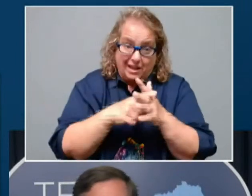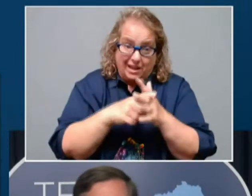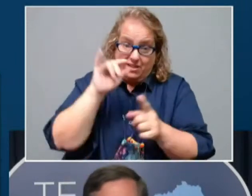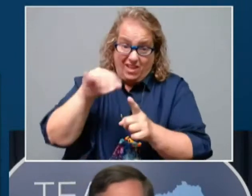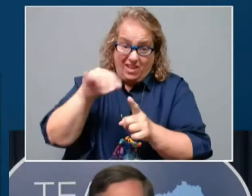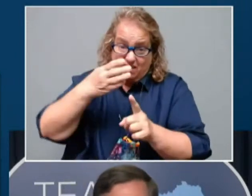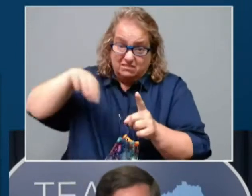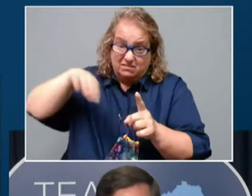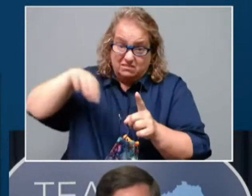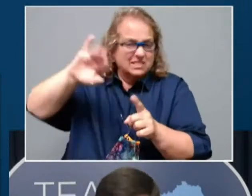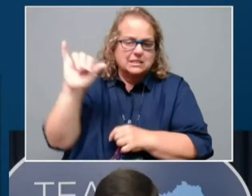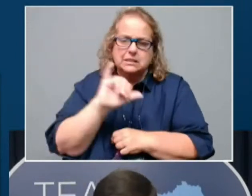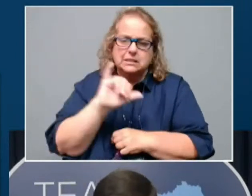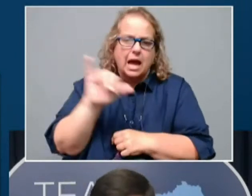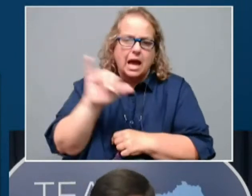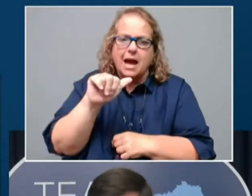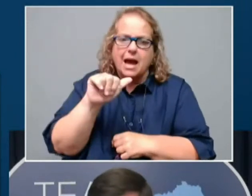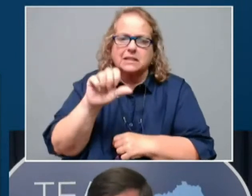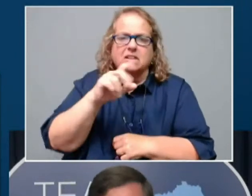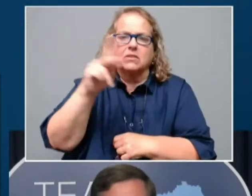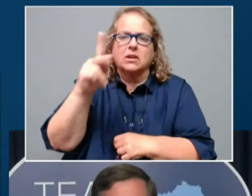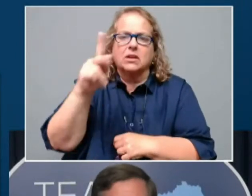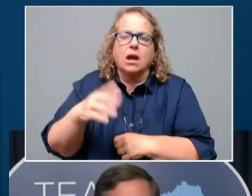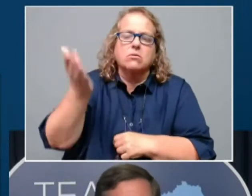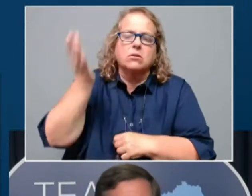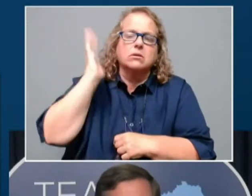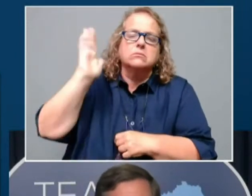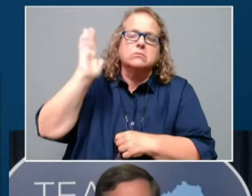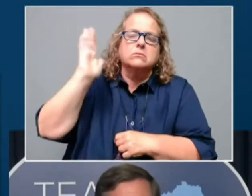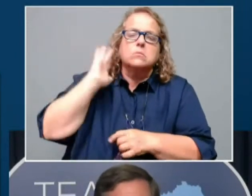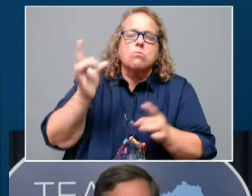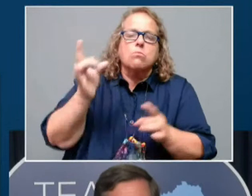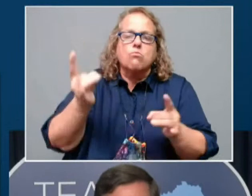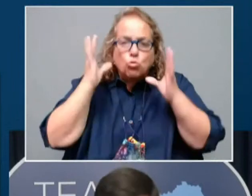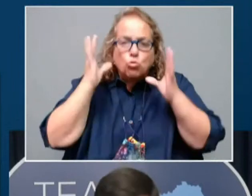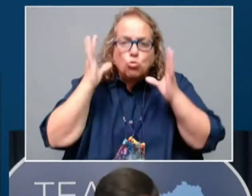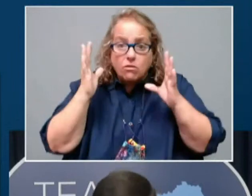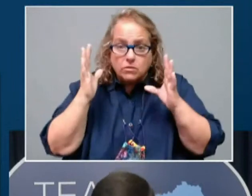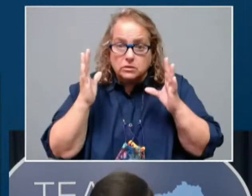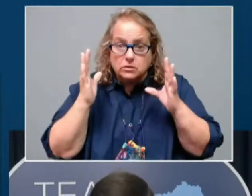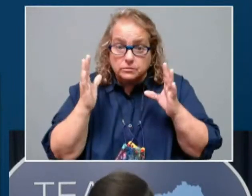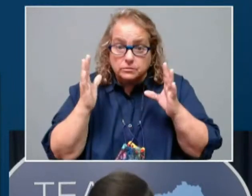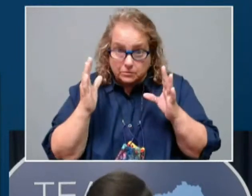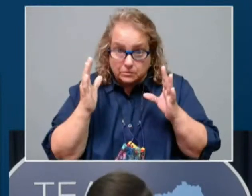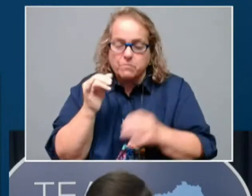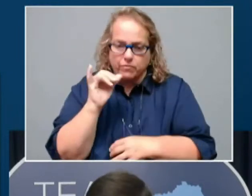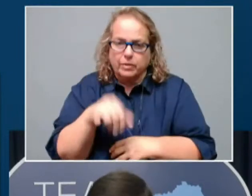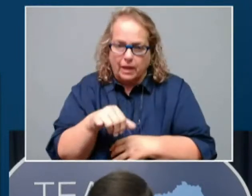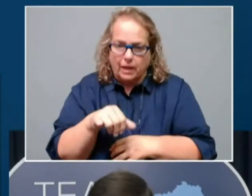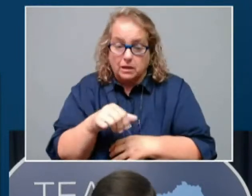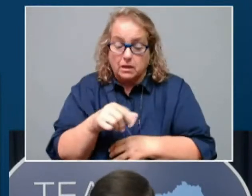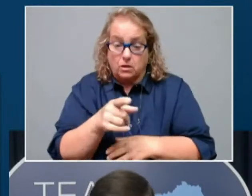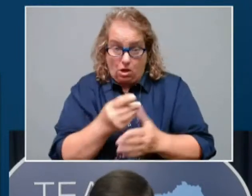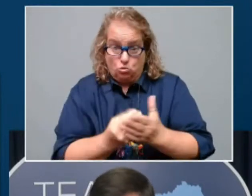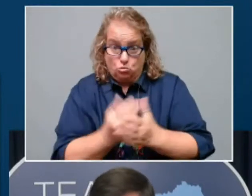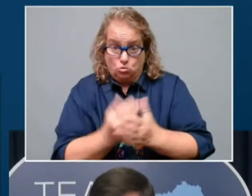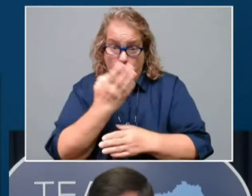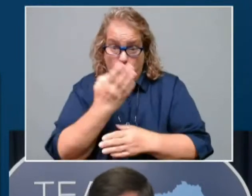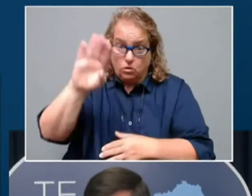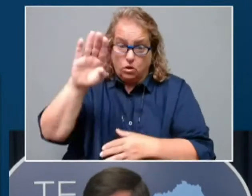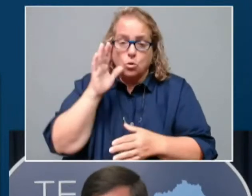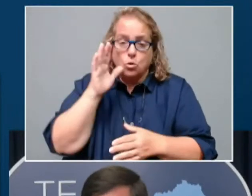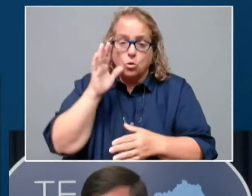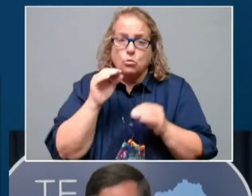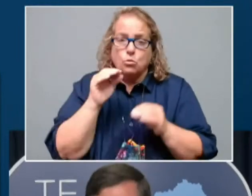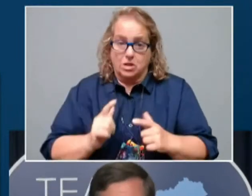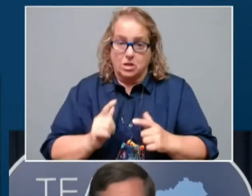is exponential growth that continues to put the lives of Kentuckians in significant danger.